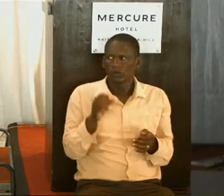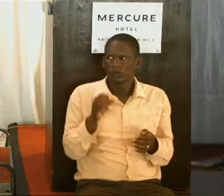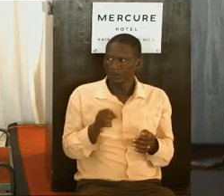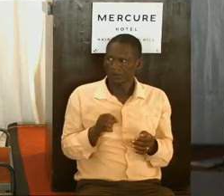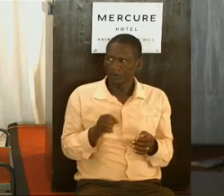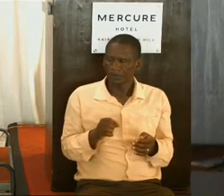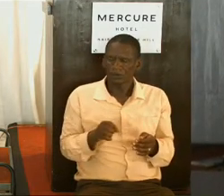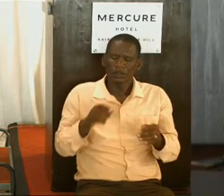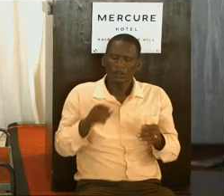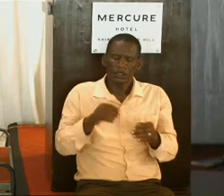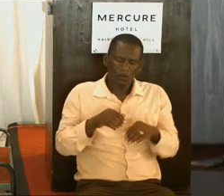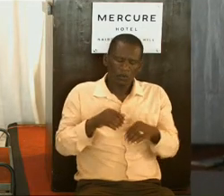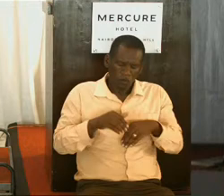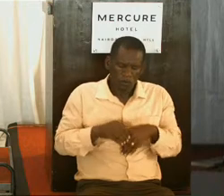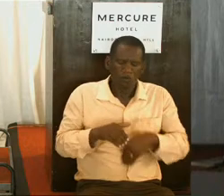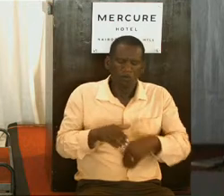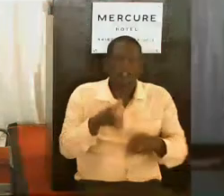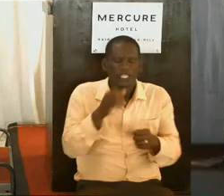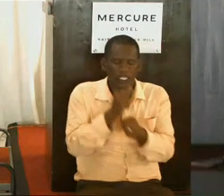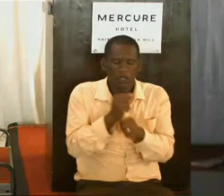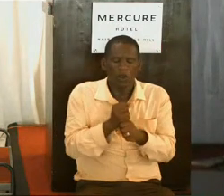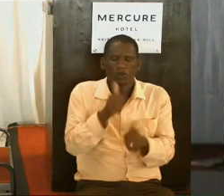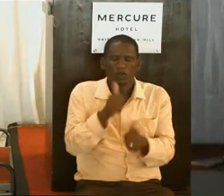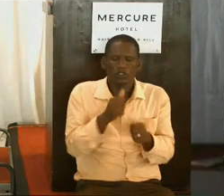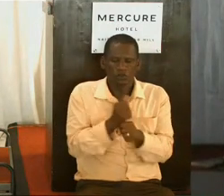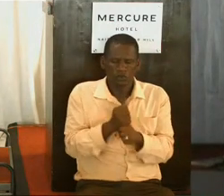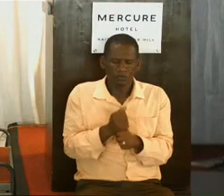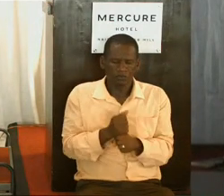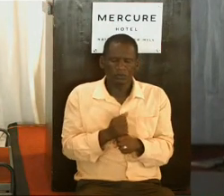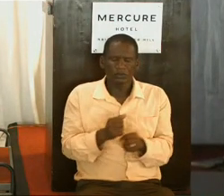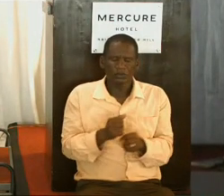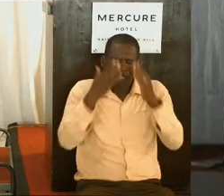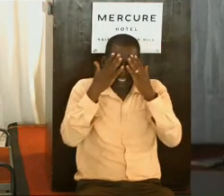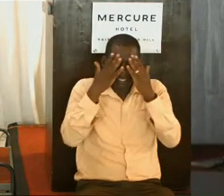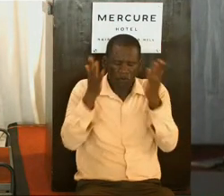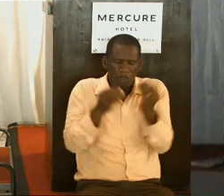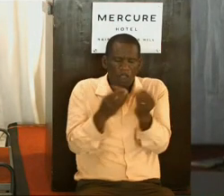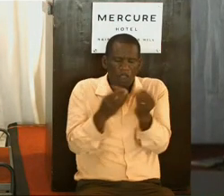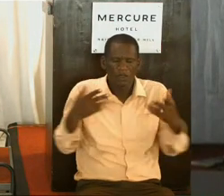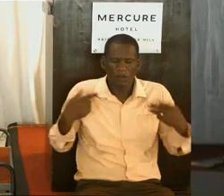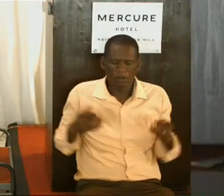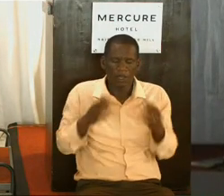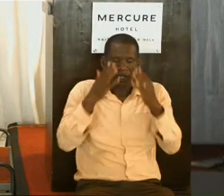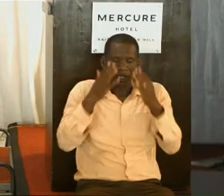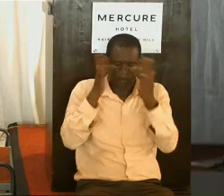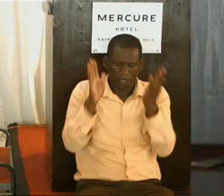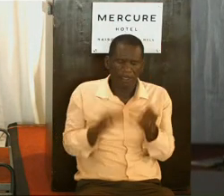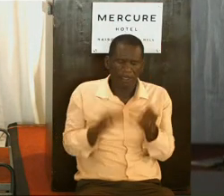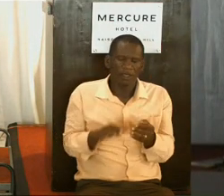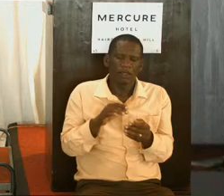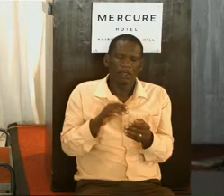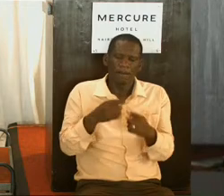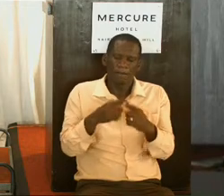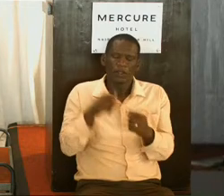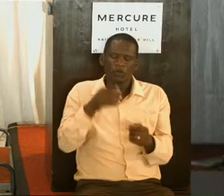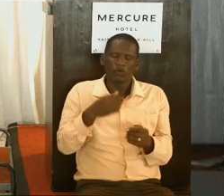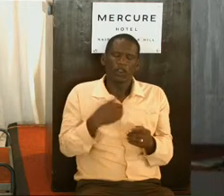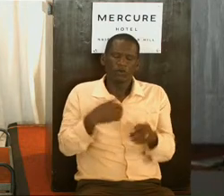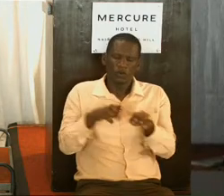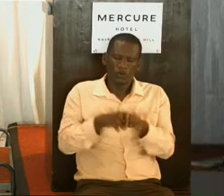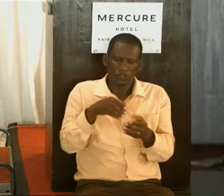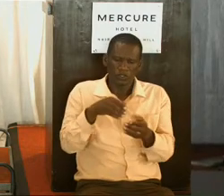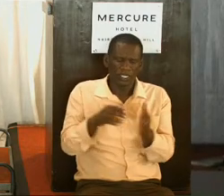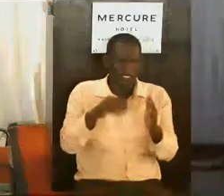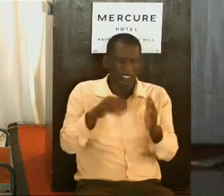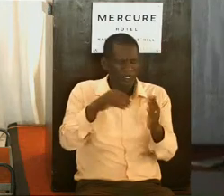in in light of the work that you do I don't know how many people are aware but you have even set